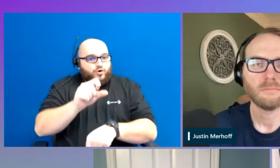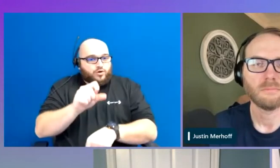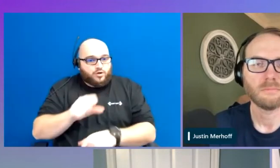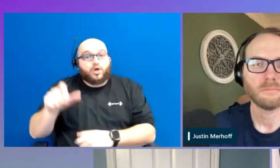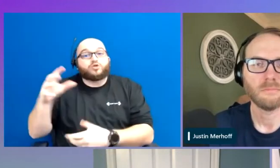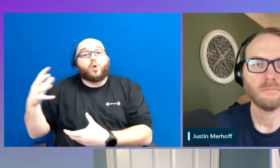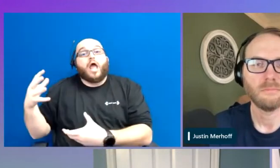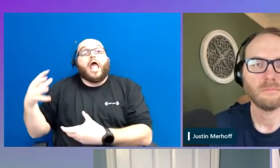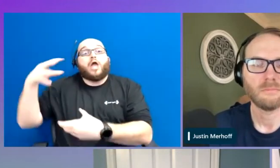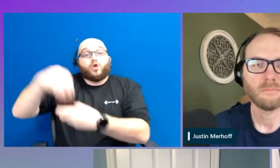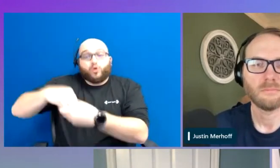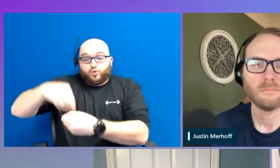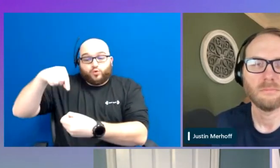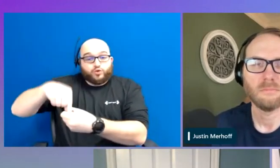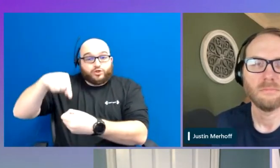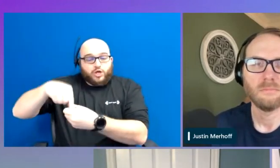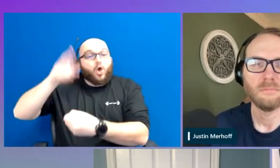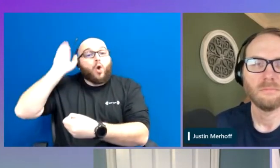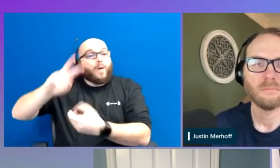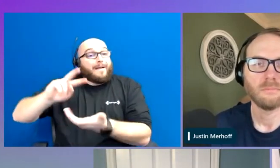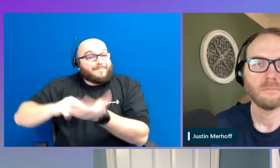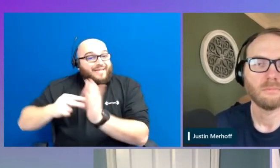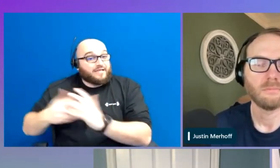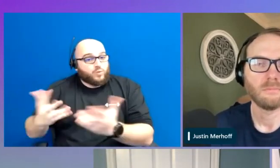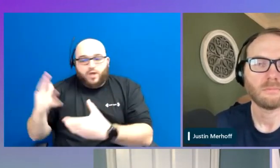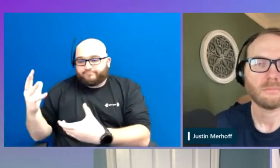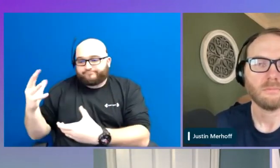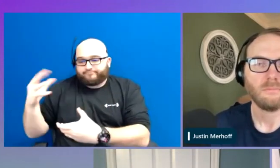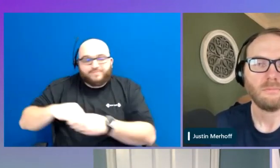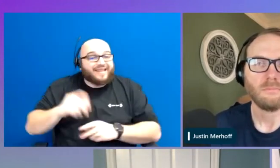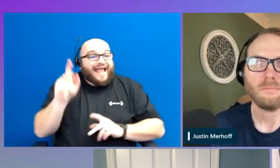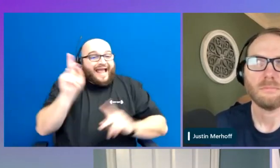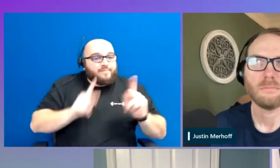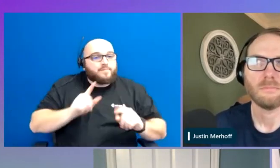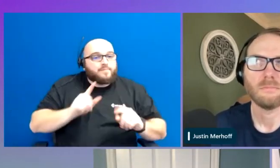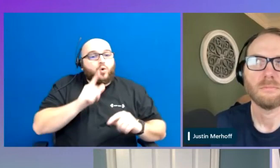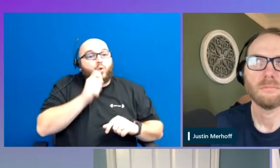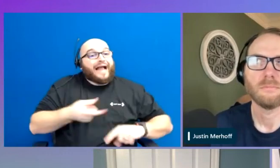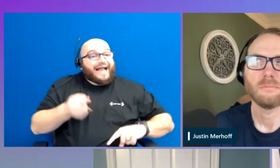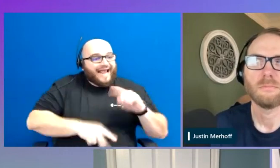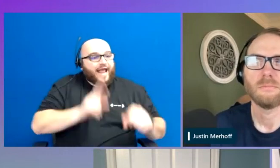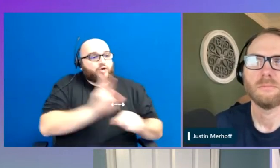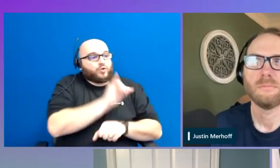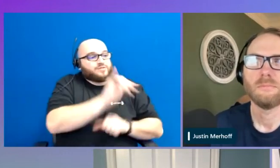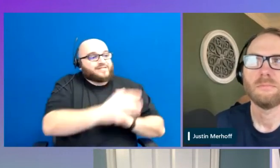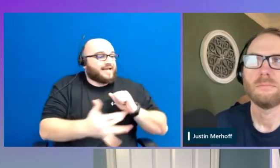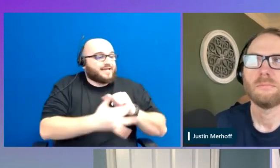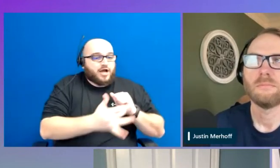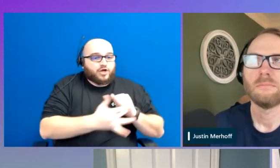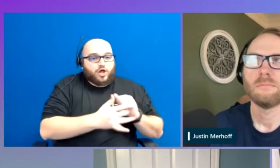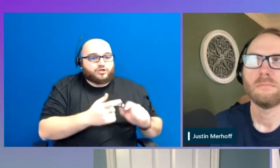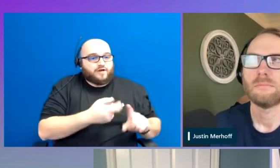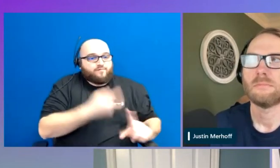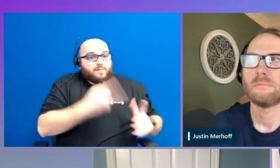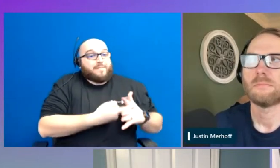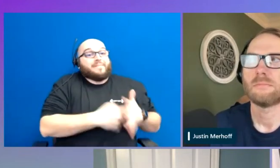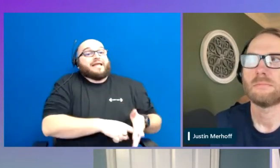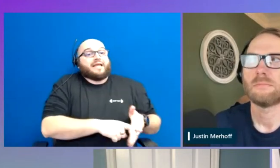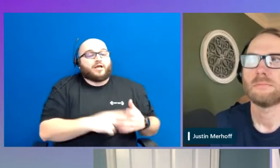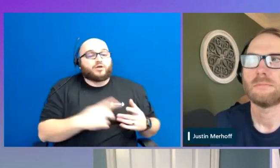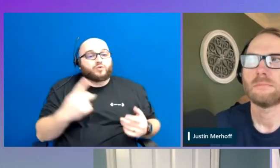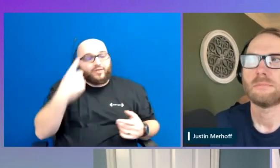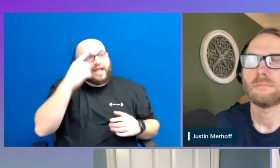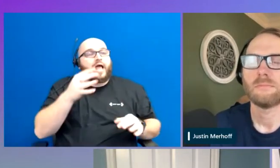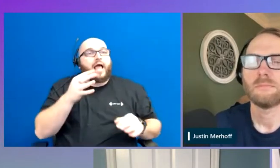also includes people who wouldn't be able to use the technology in the first place. So thinking simplicity